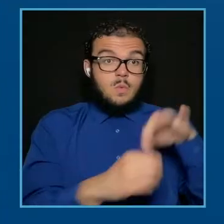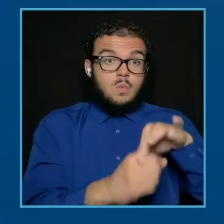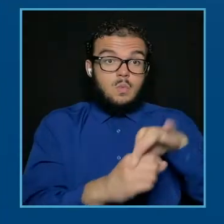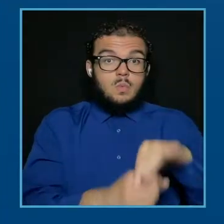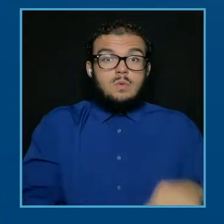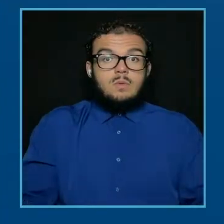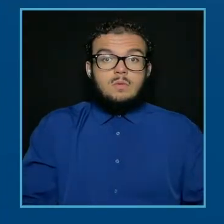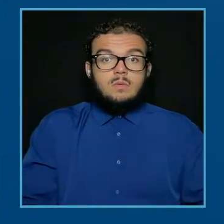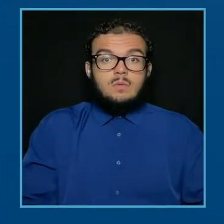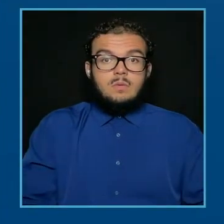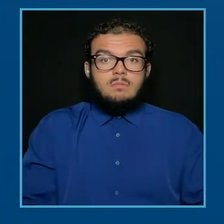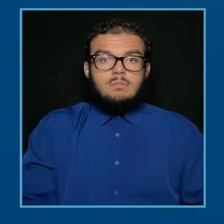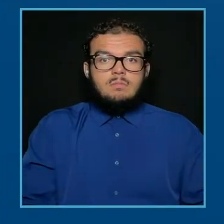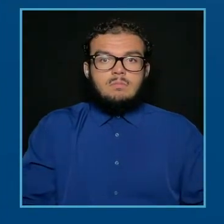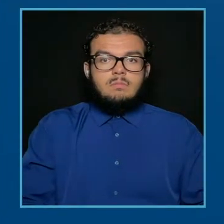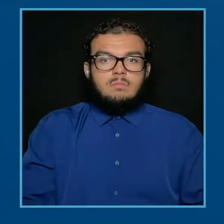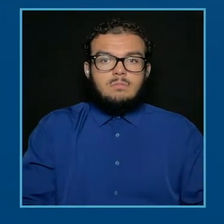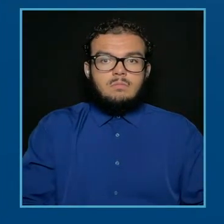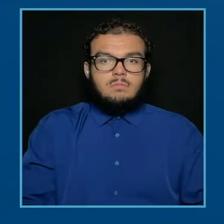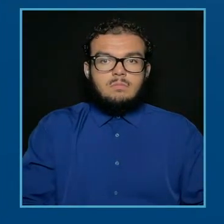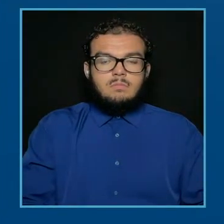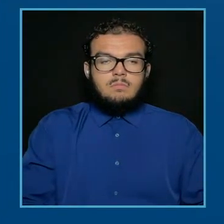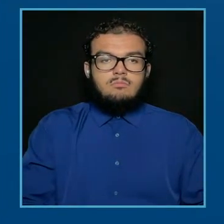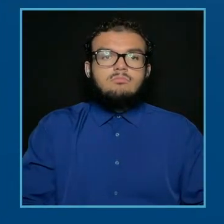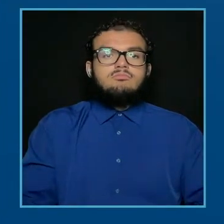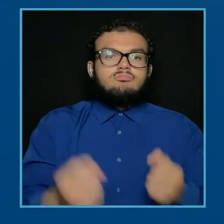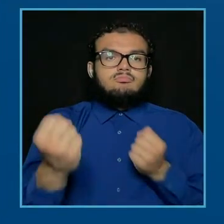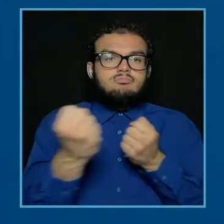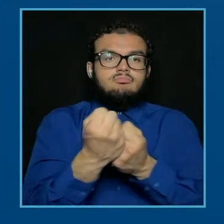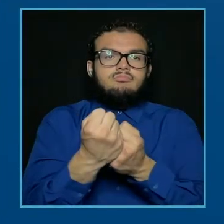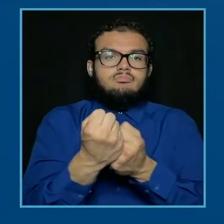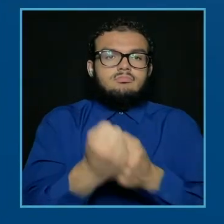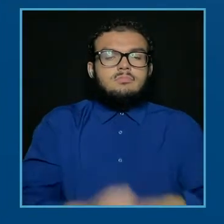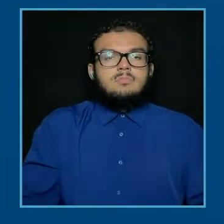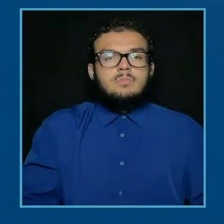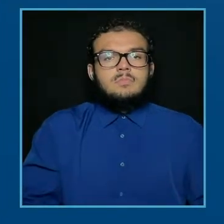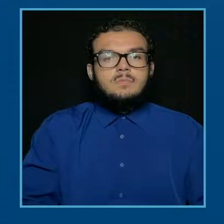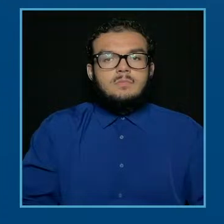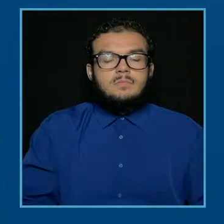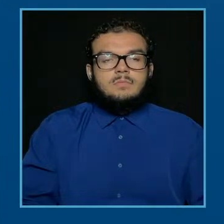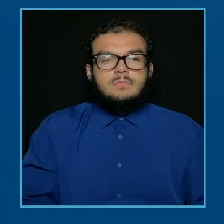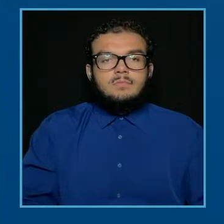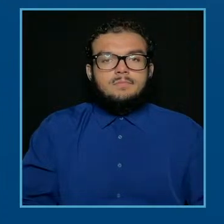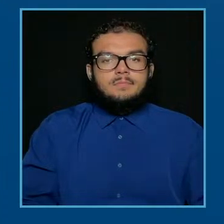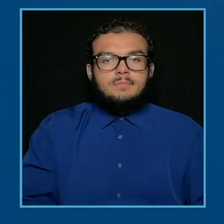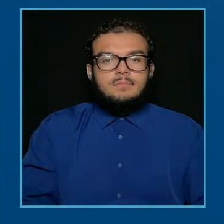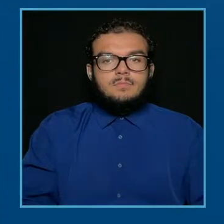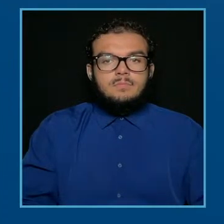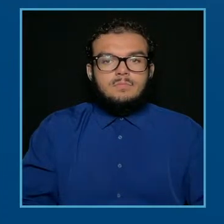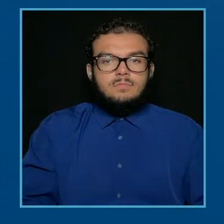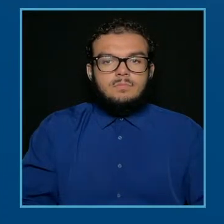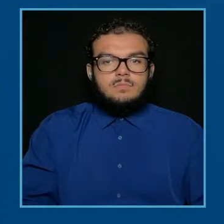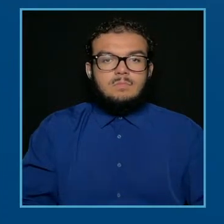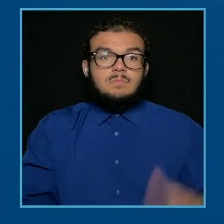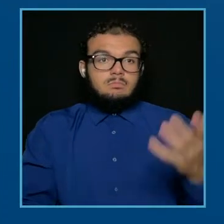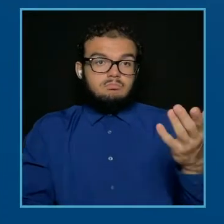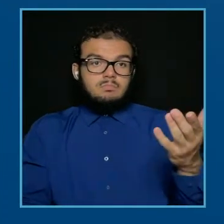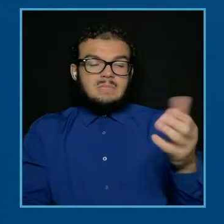I vote aye. Mr. Ramirez votes for. Ms. Solis?